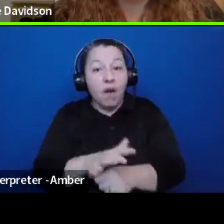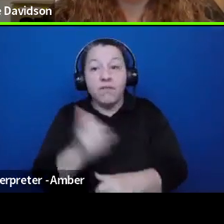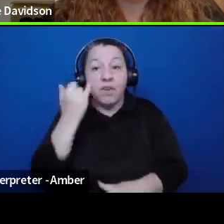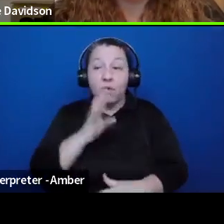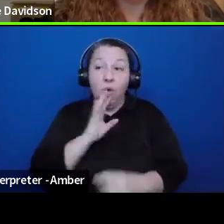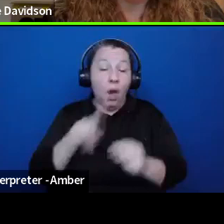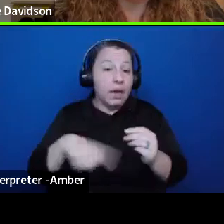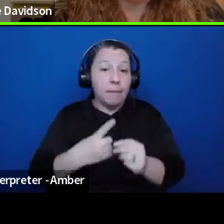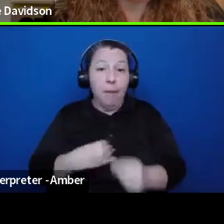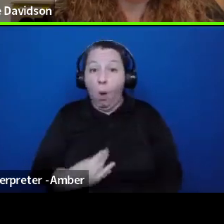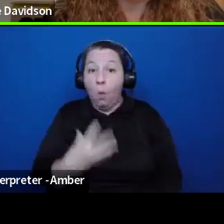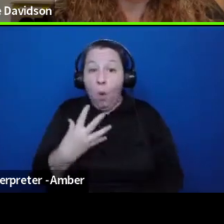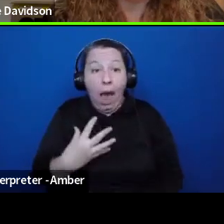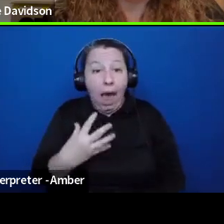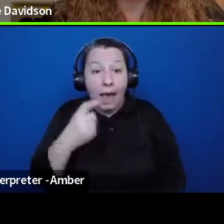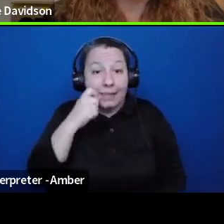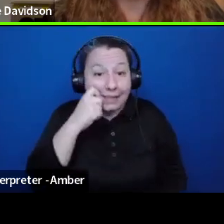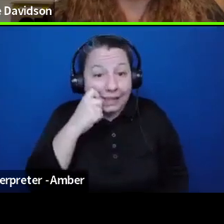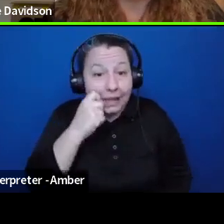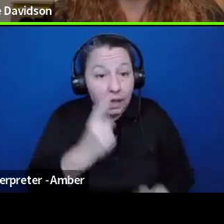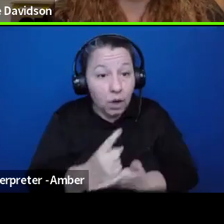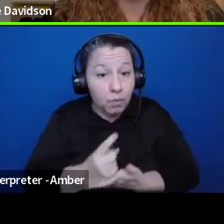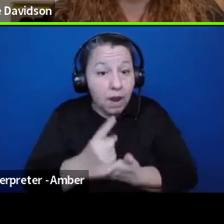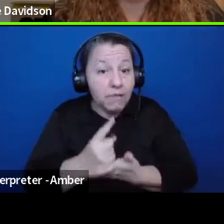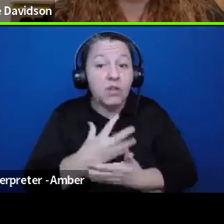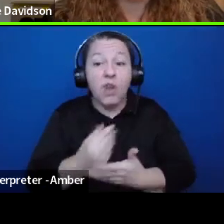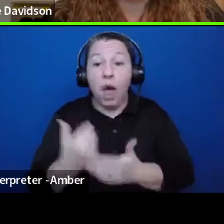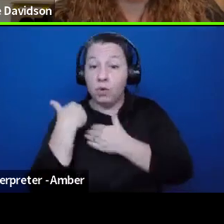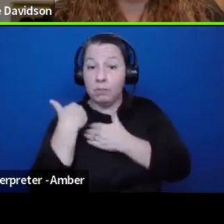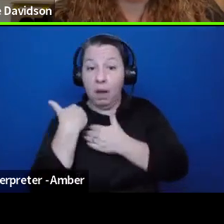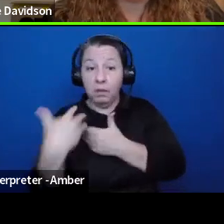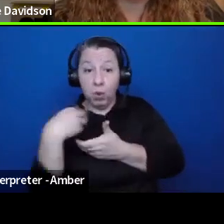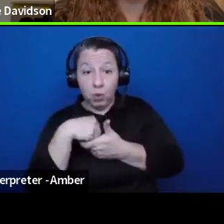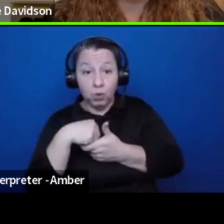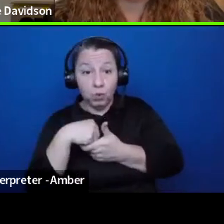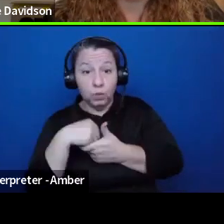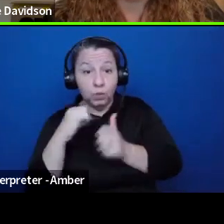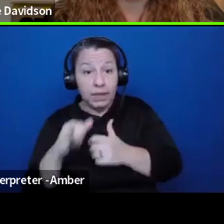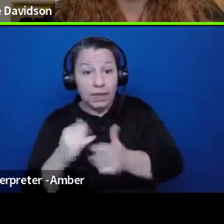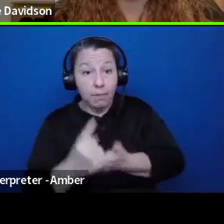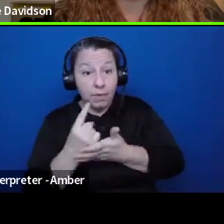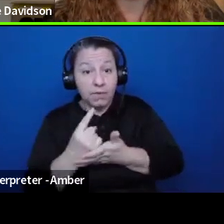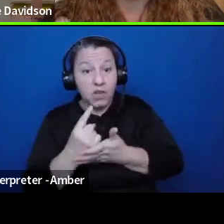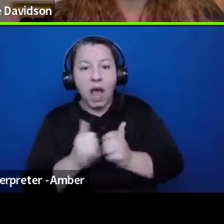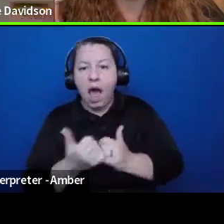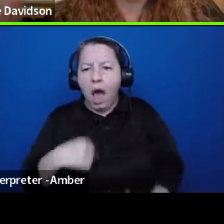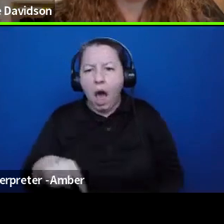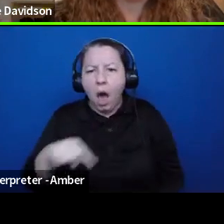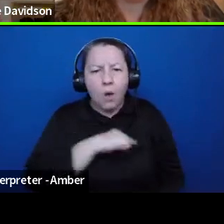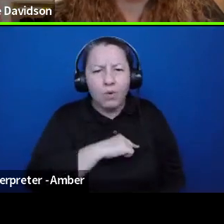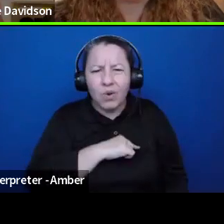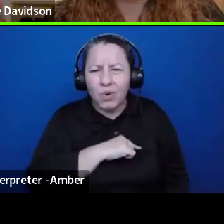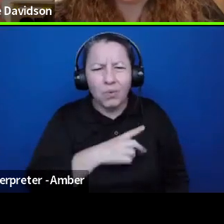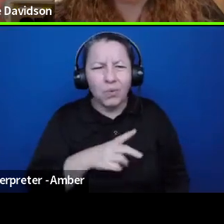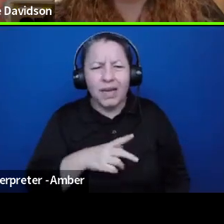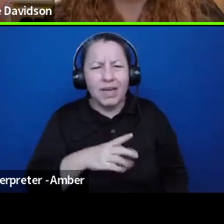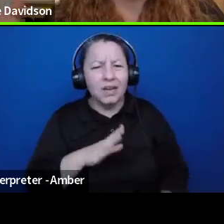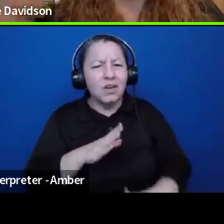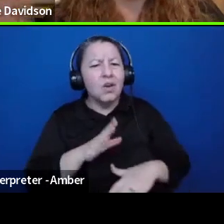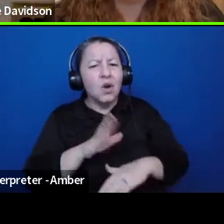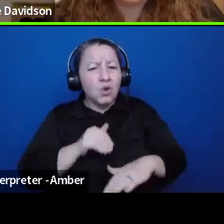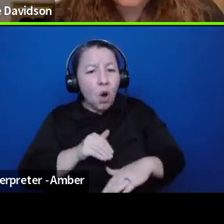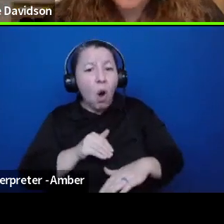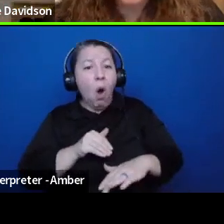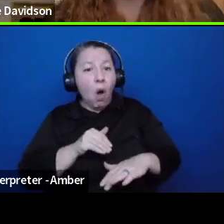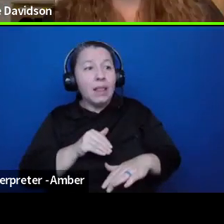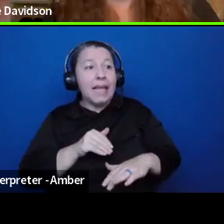and the responsibility that comes with that privilege, like how do we call in each other instead of call them out? Like